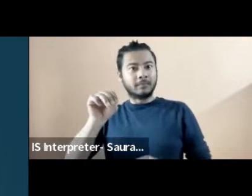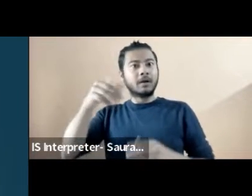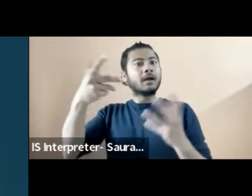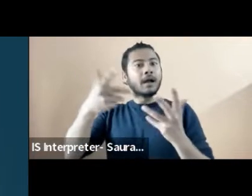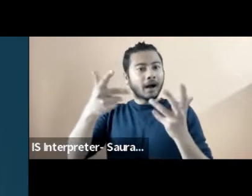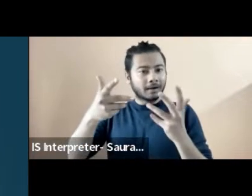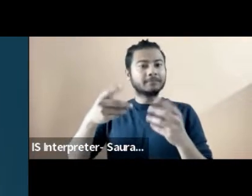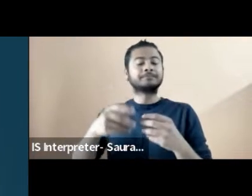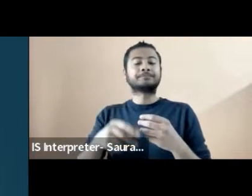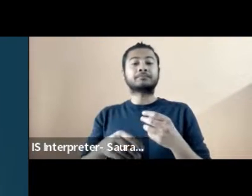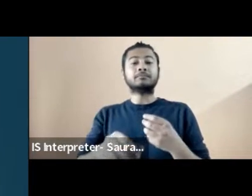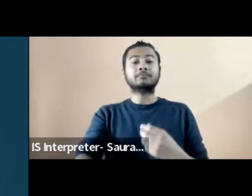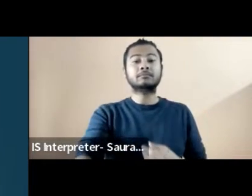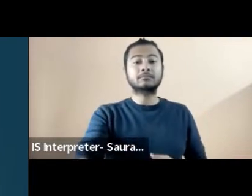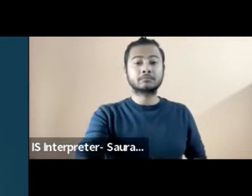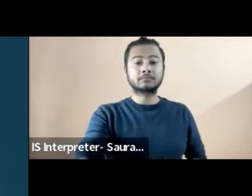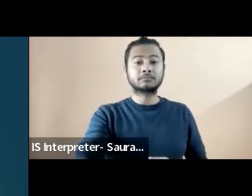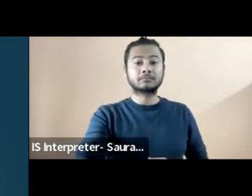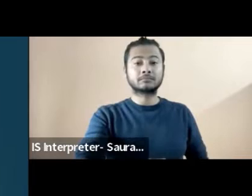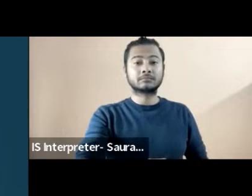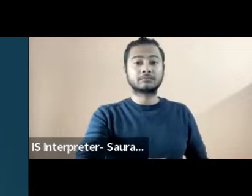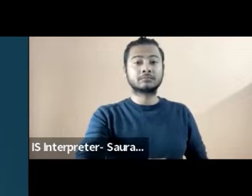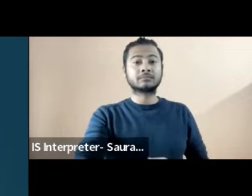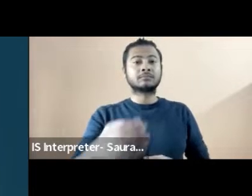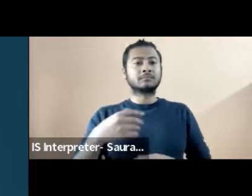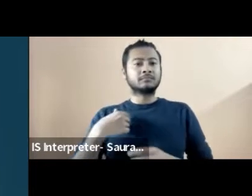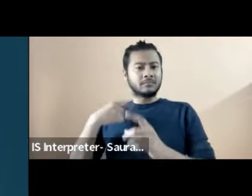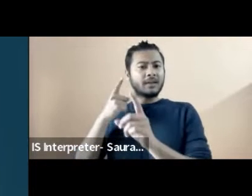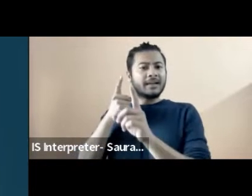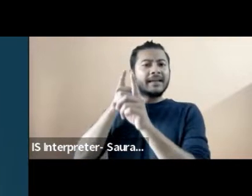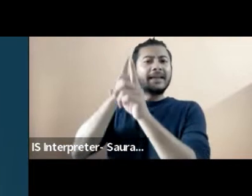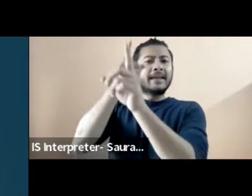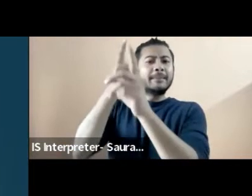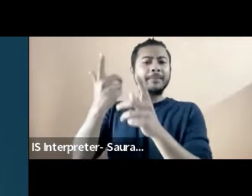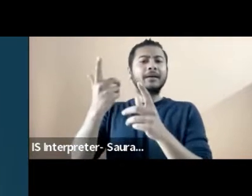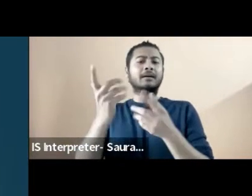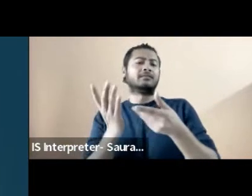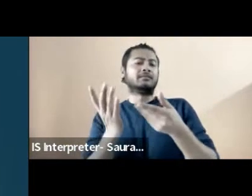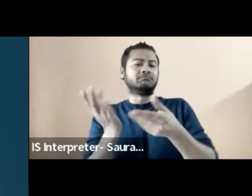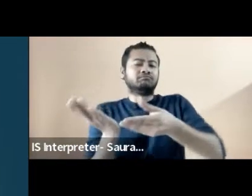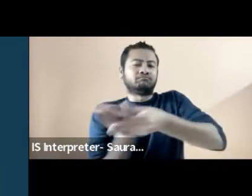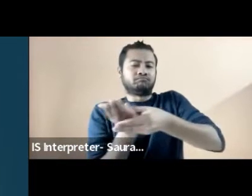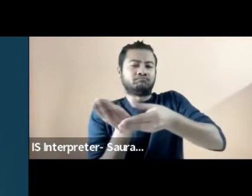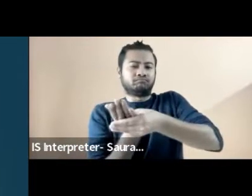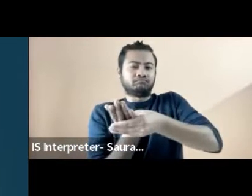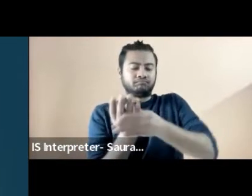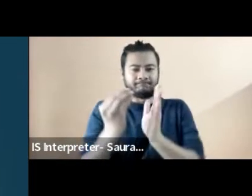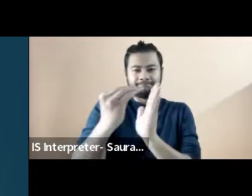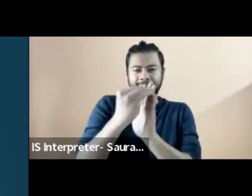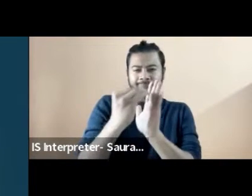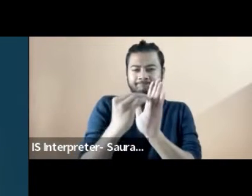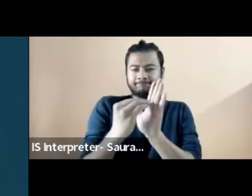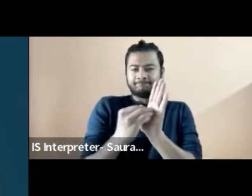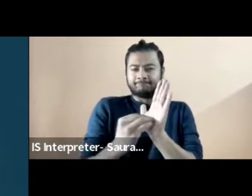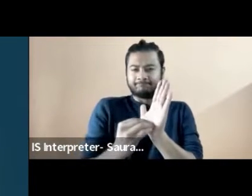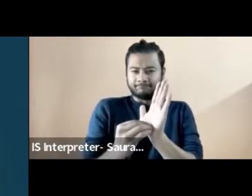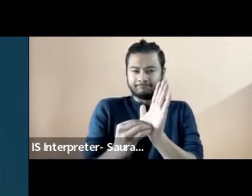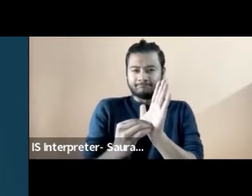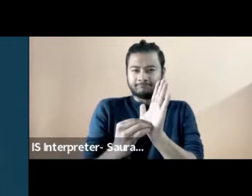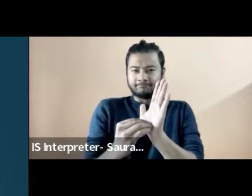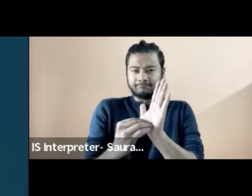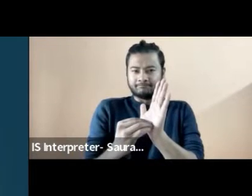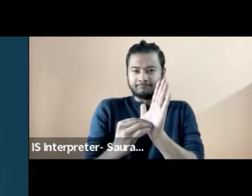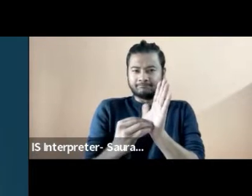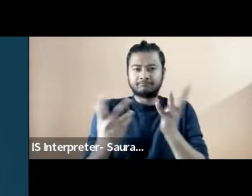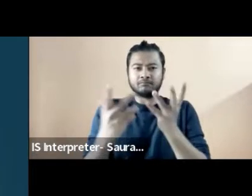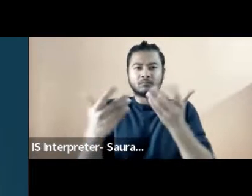of these activities and the activities related to communitization and community-based monitoring